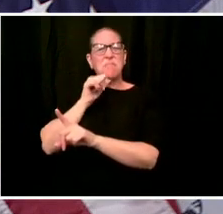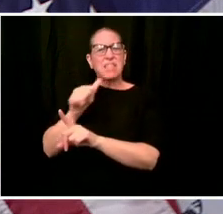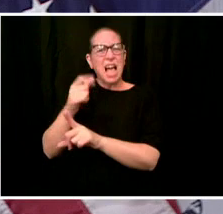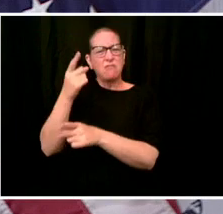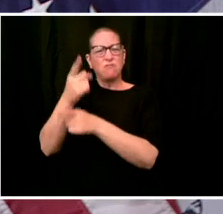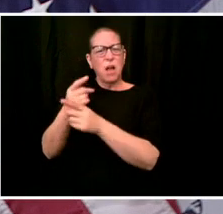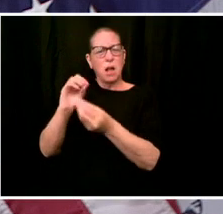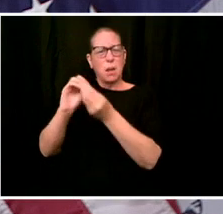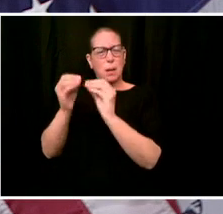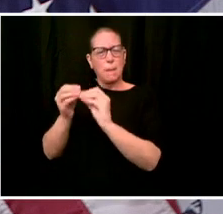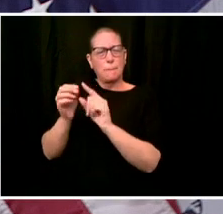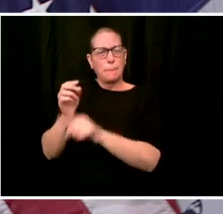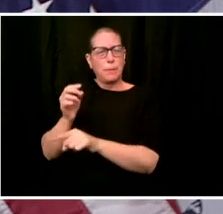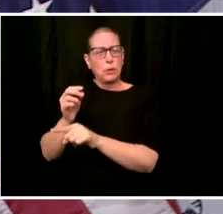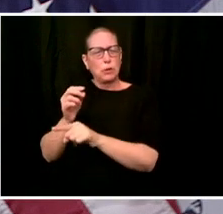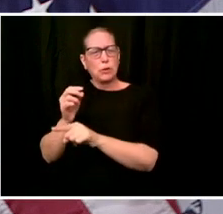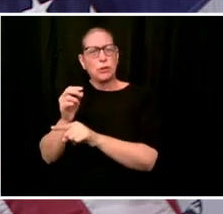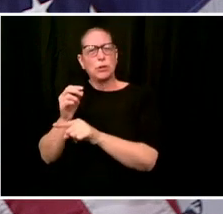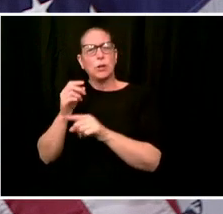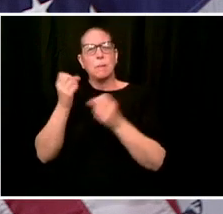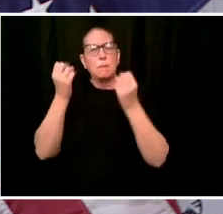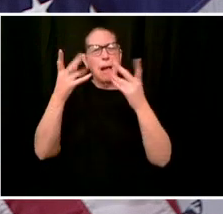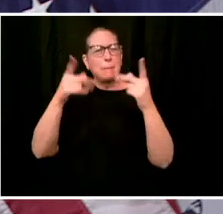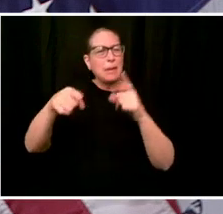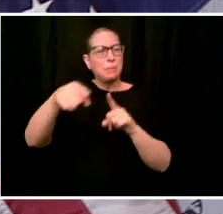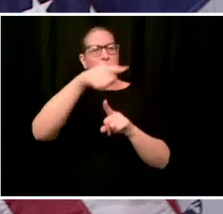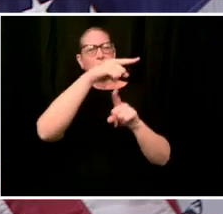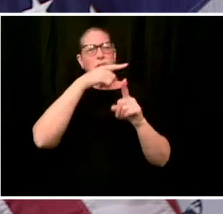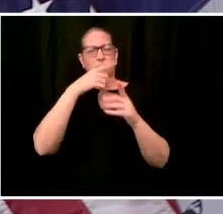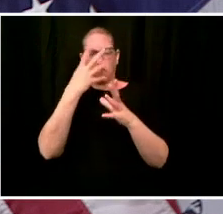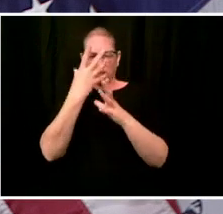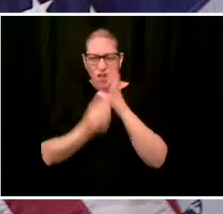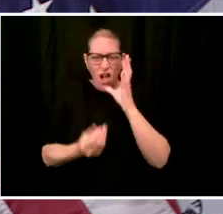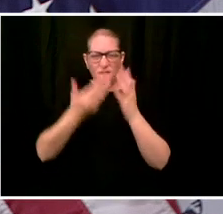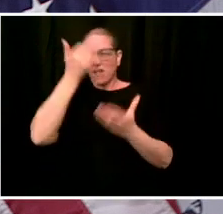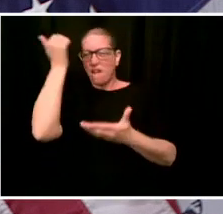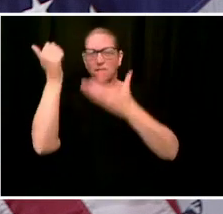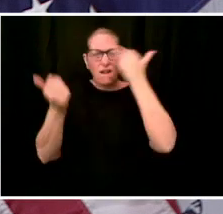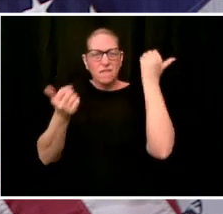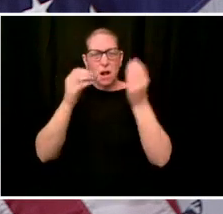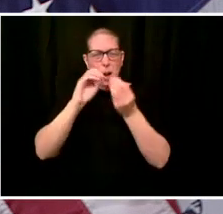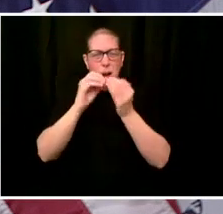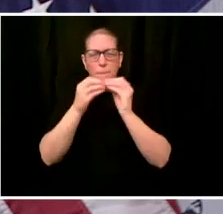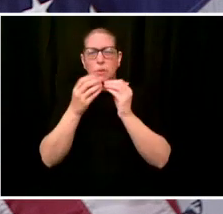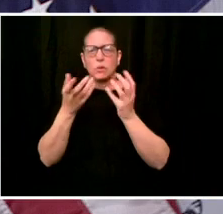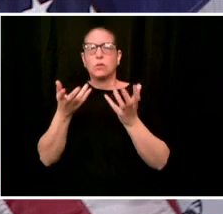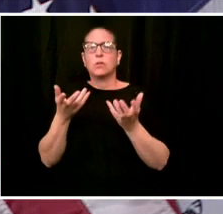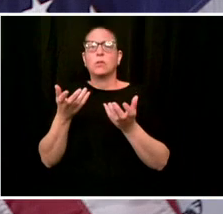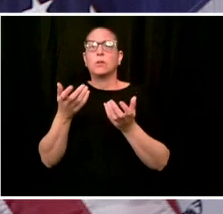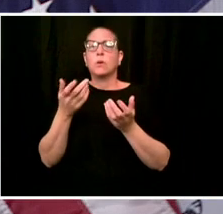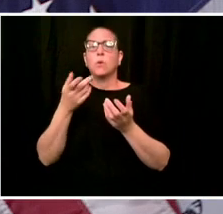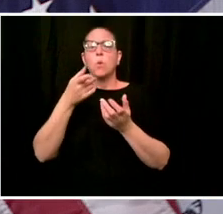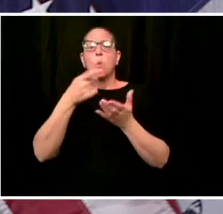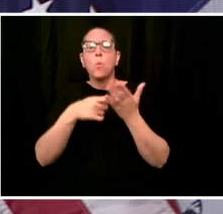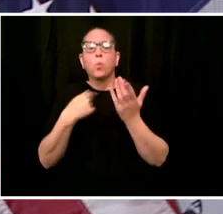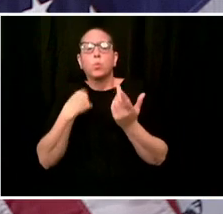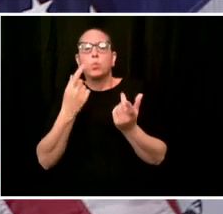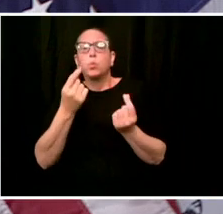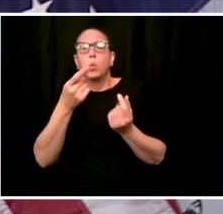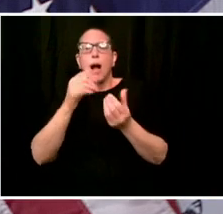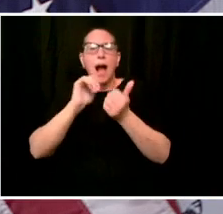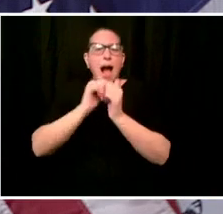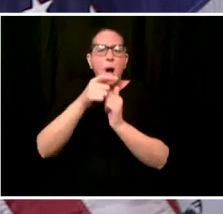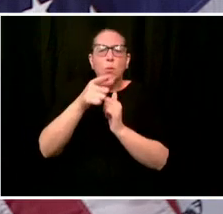people are being counted so that by the time this is over, we have an accurate picture of not just how many people